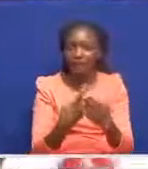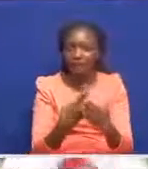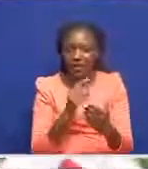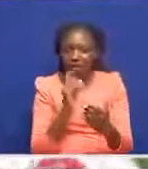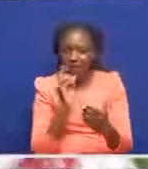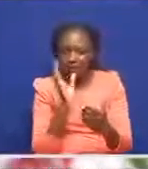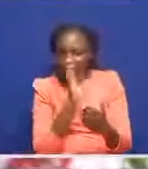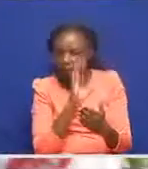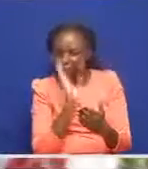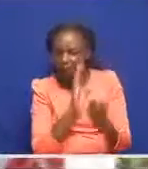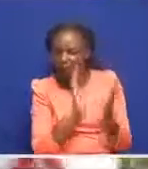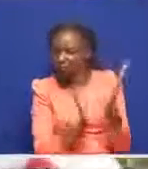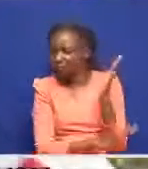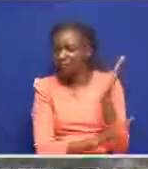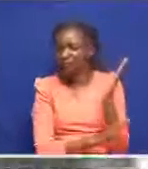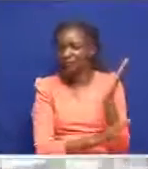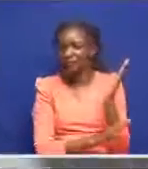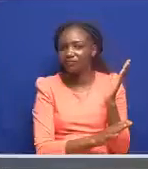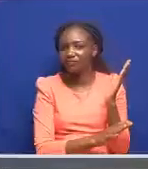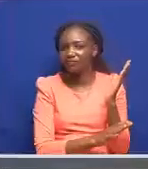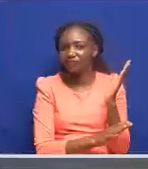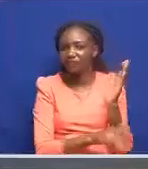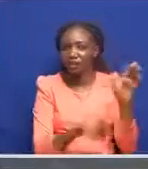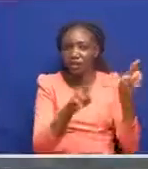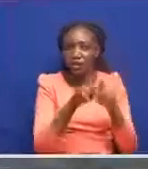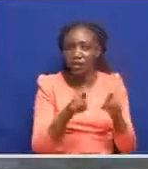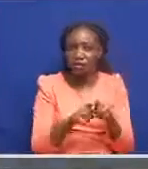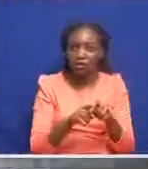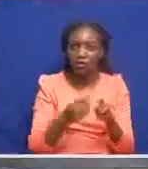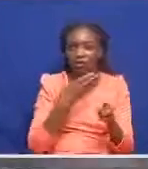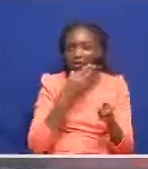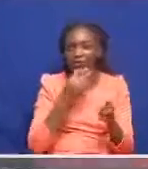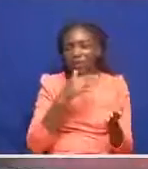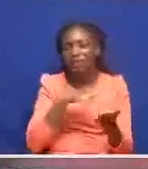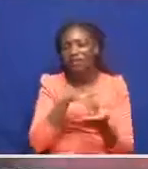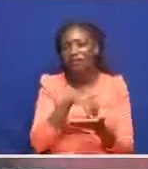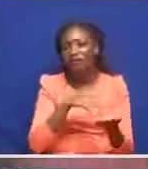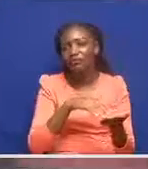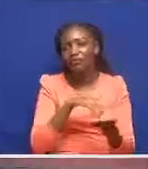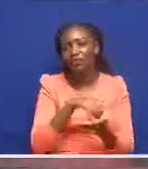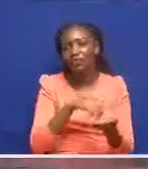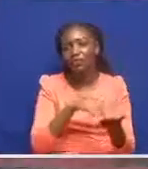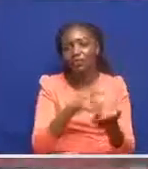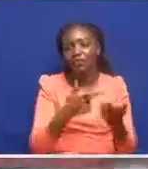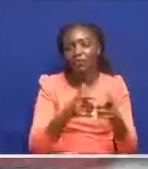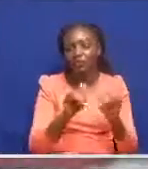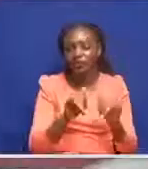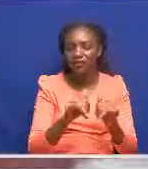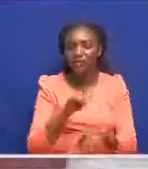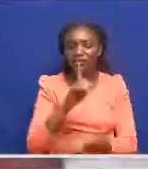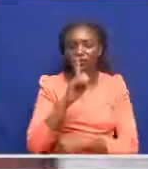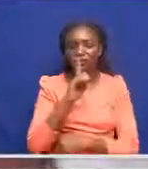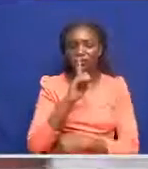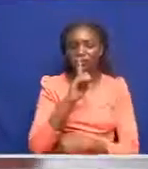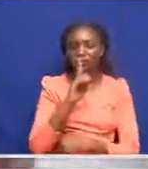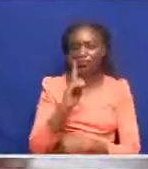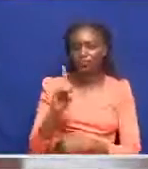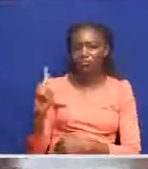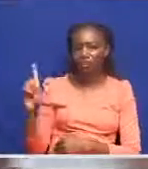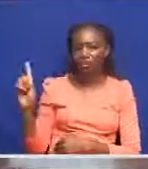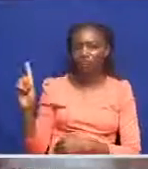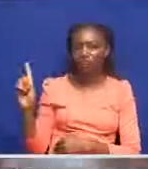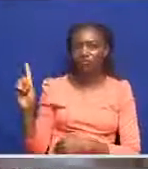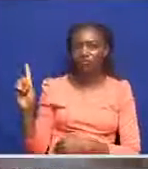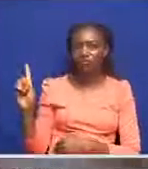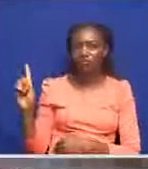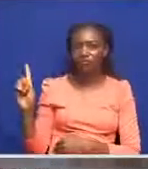the smell was attracting hyenas. With little energy left, he was forced to lead a quiet life in a cave, his main choice collecting and